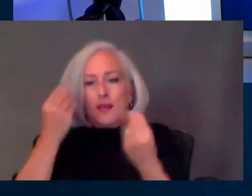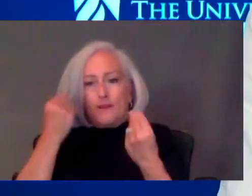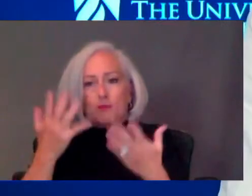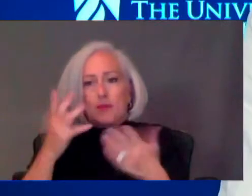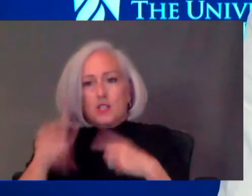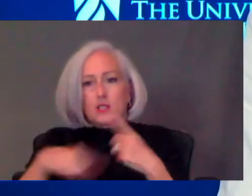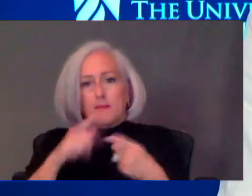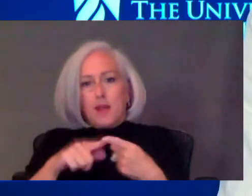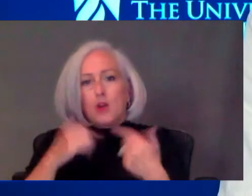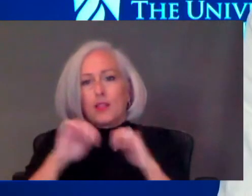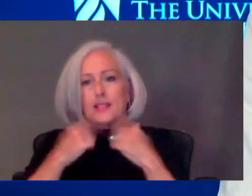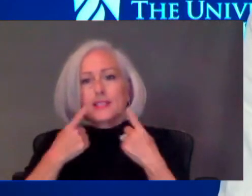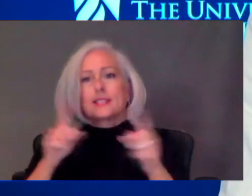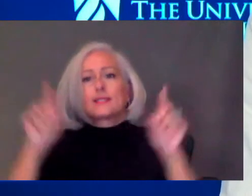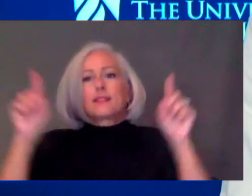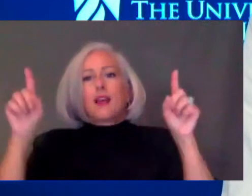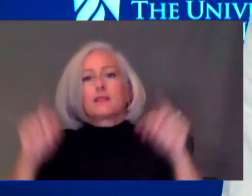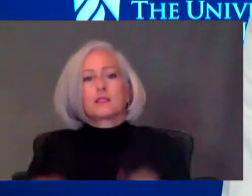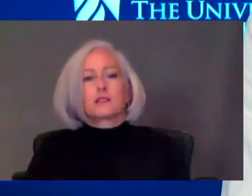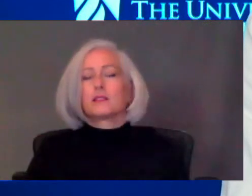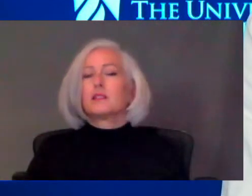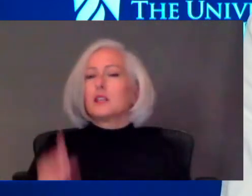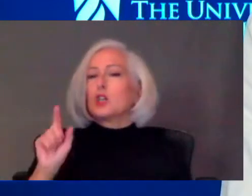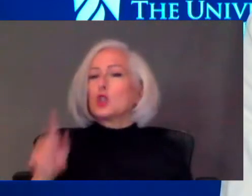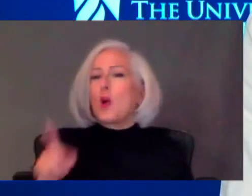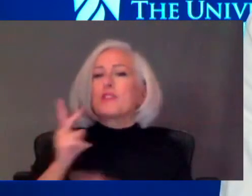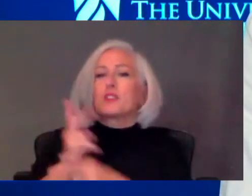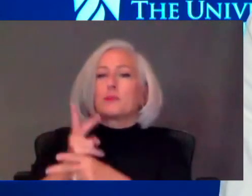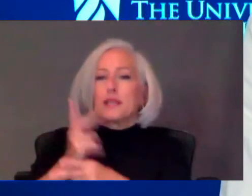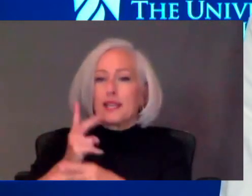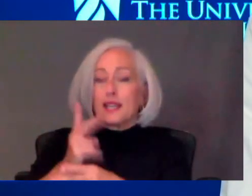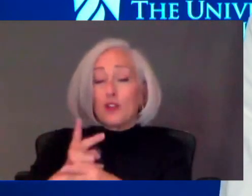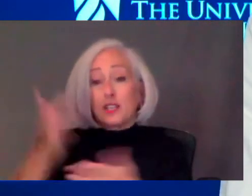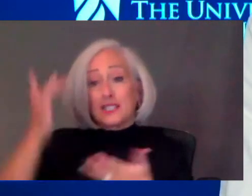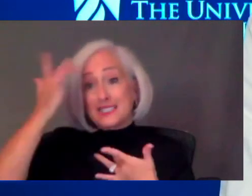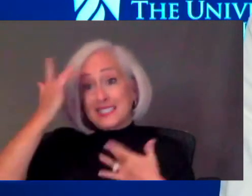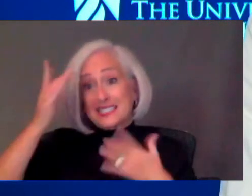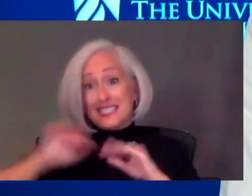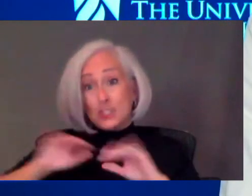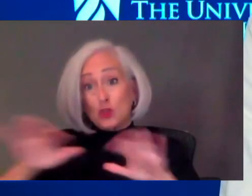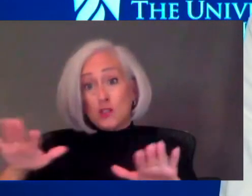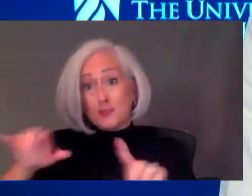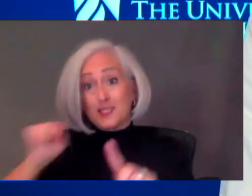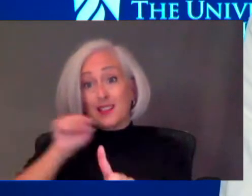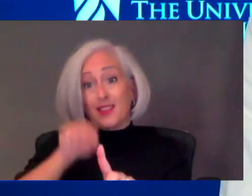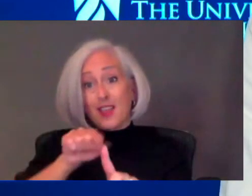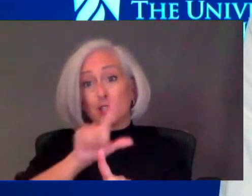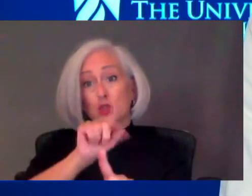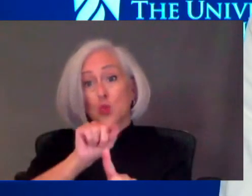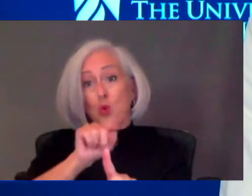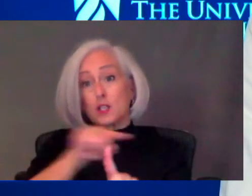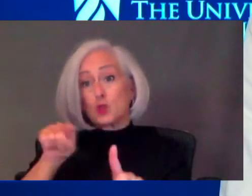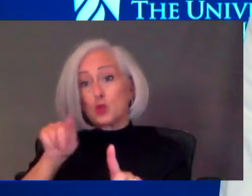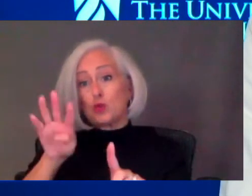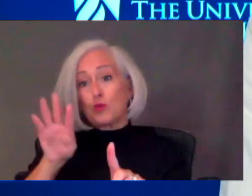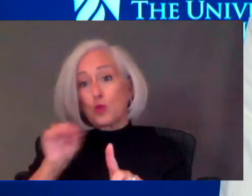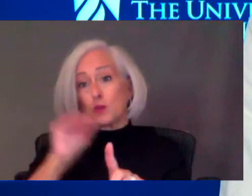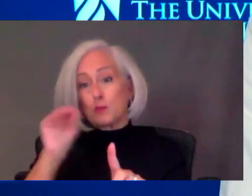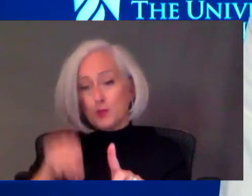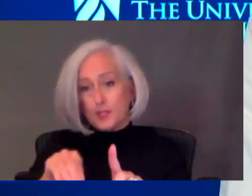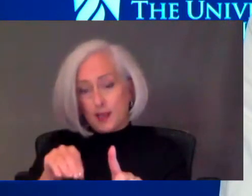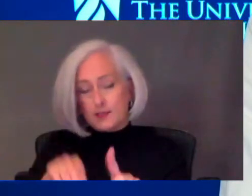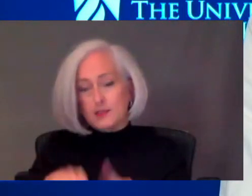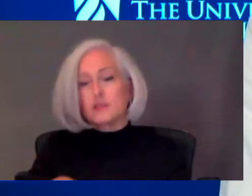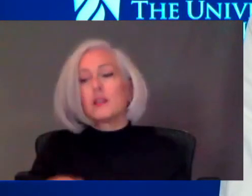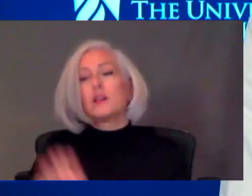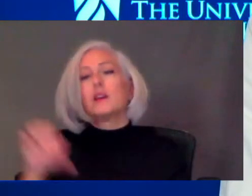the stuff that says, well, it falls to 20 or 30, 40% of that is really about disease transmission. When you start talking about hospitalization, that's more of the